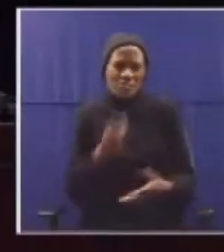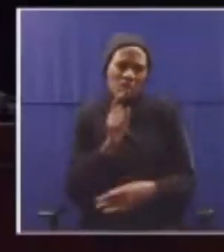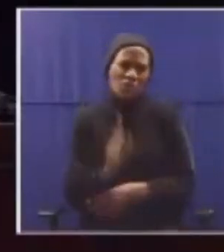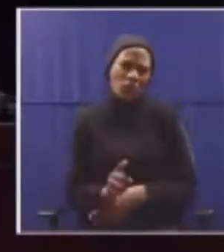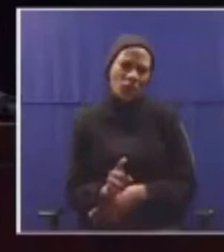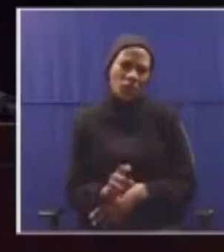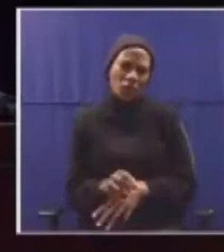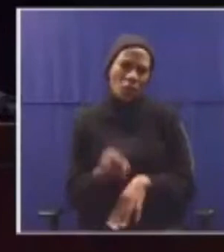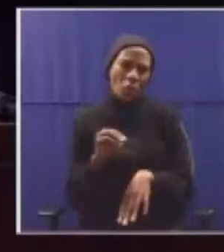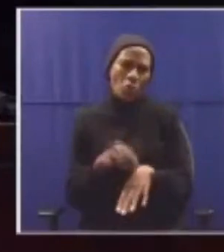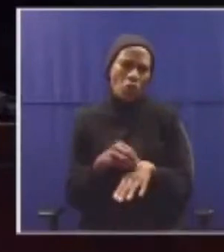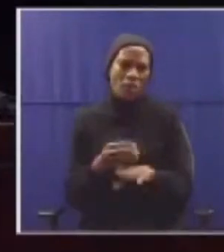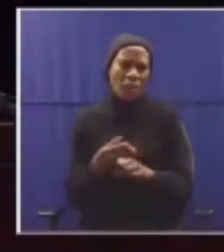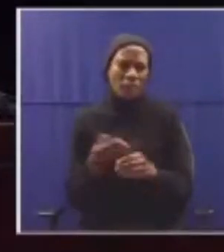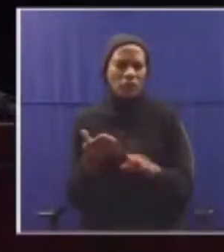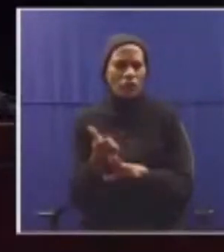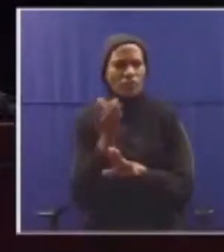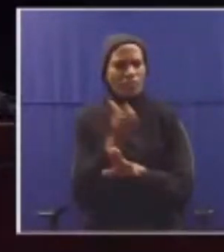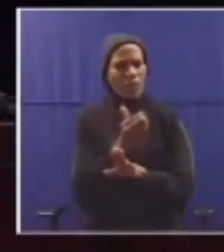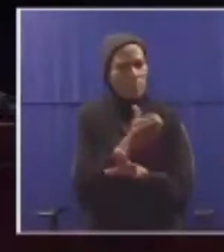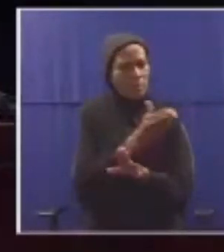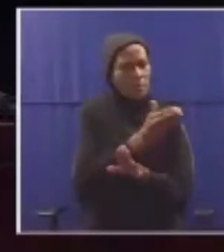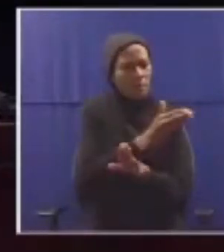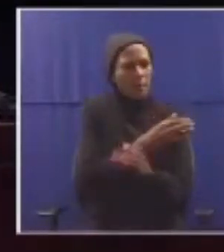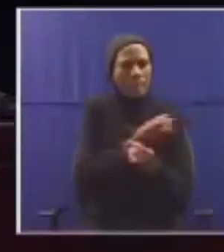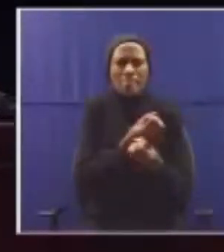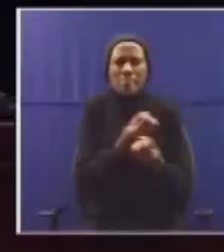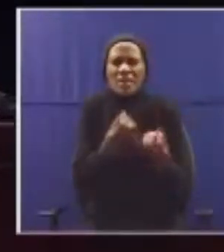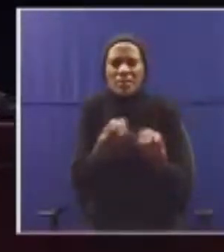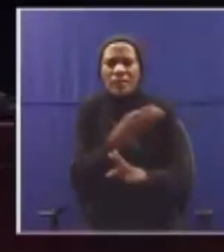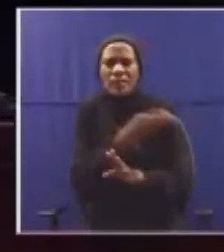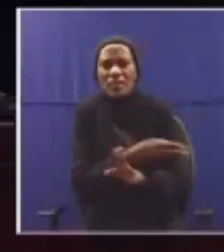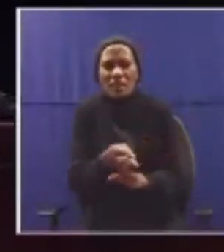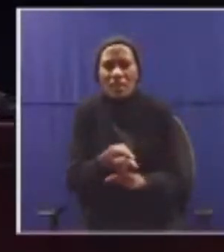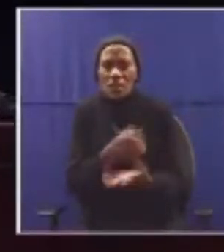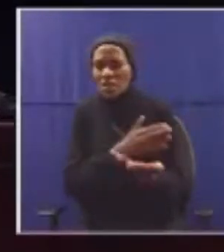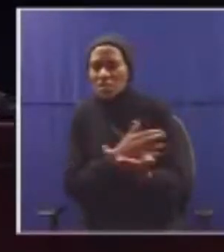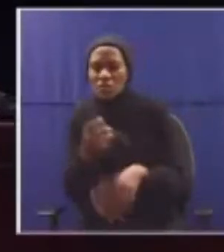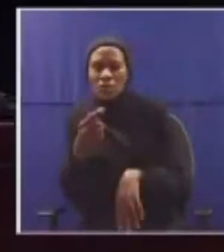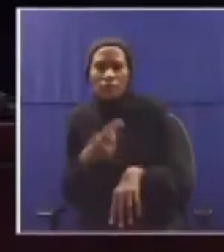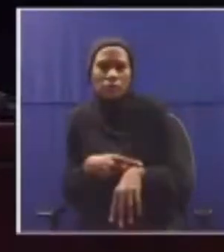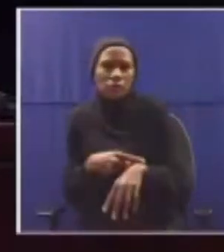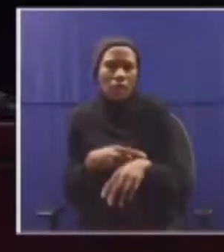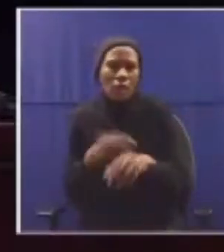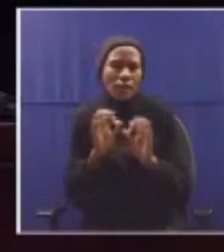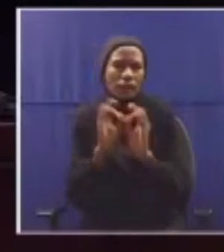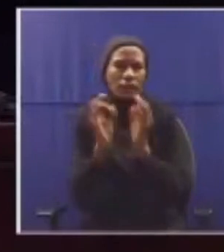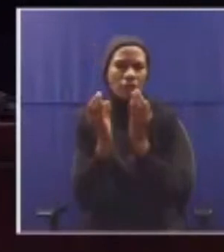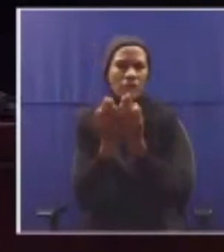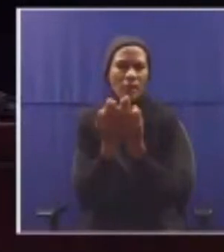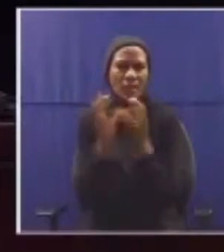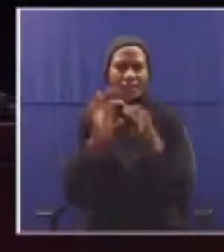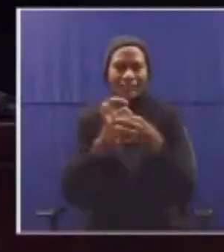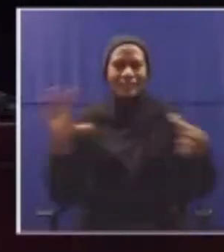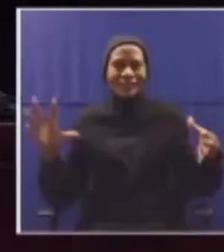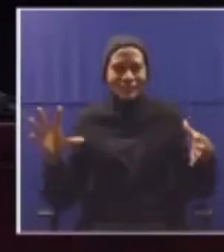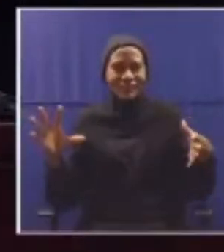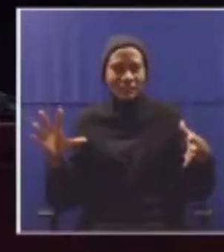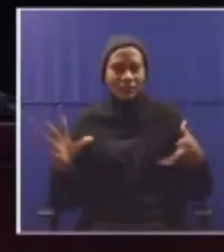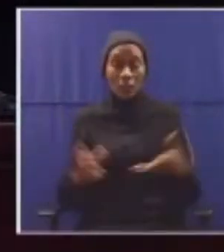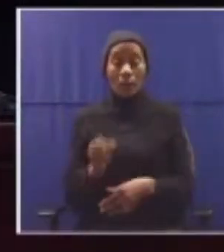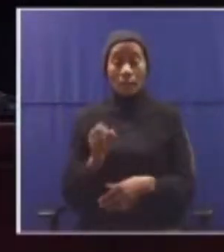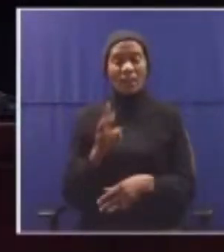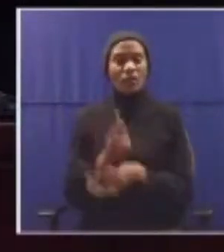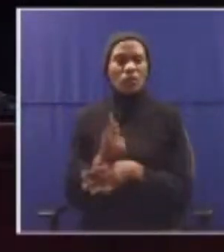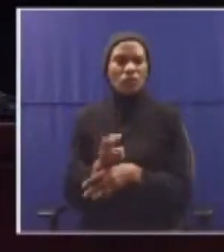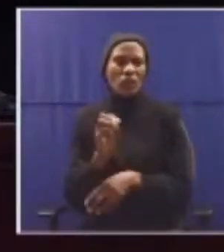problems that could be avoided. As I said earlier, sometimes families disintegrate, but also there's a